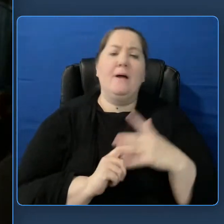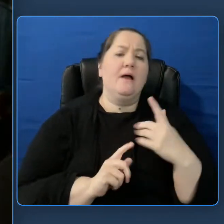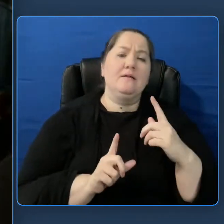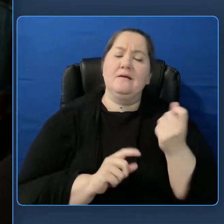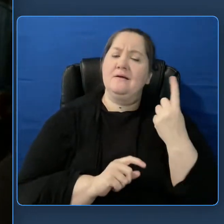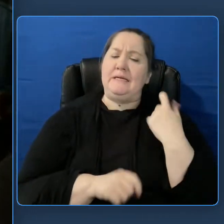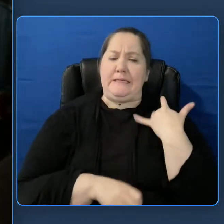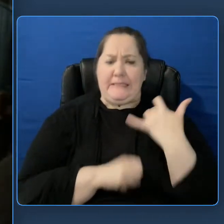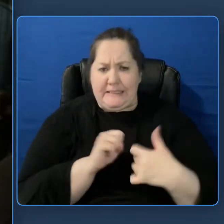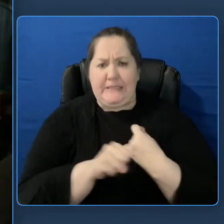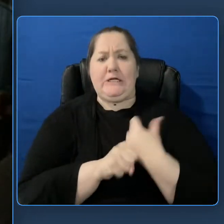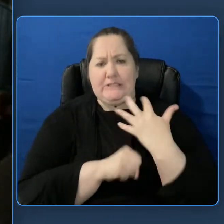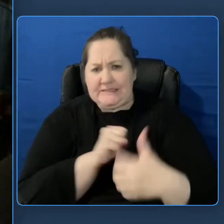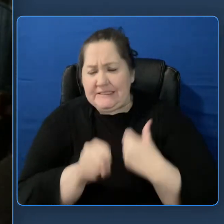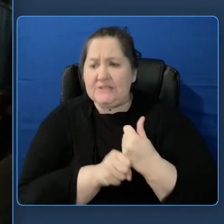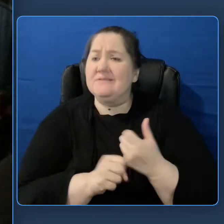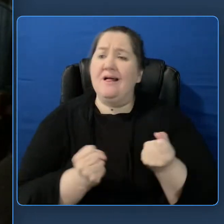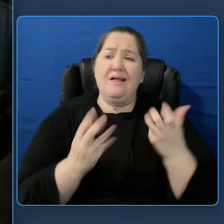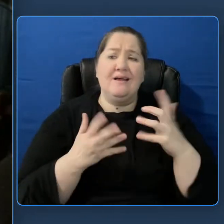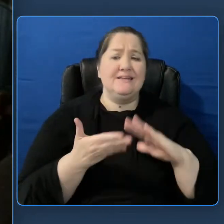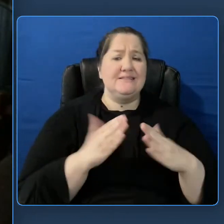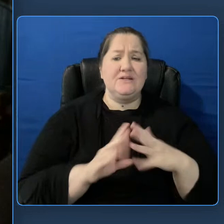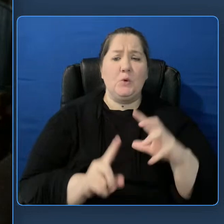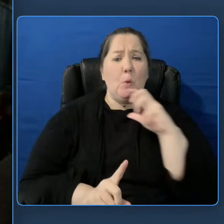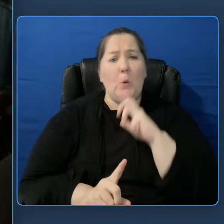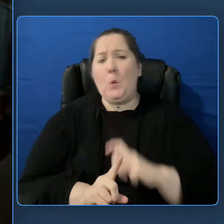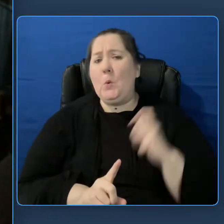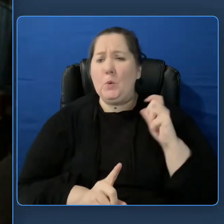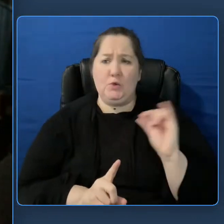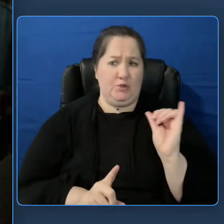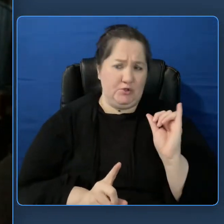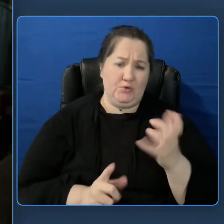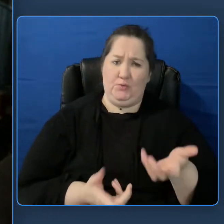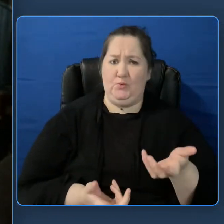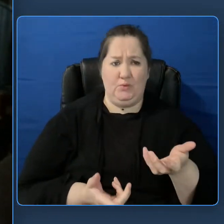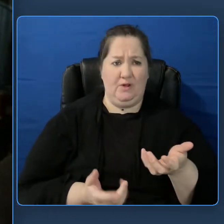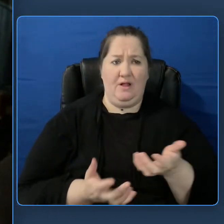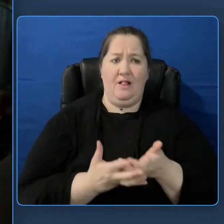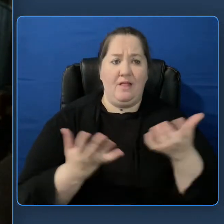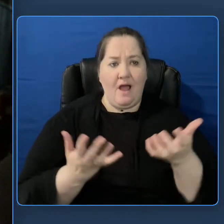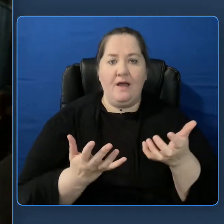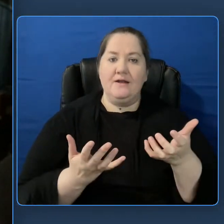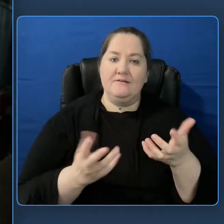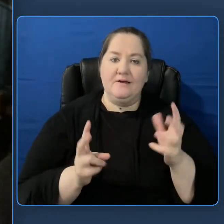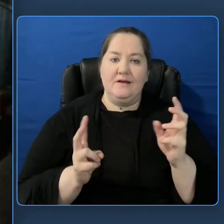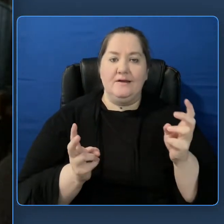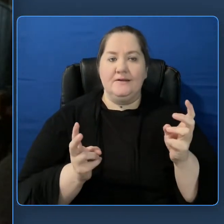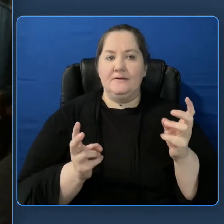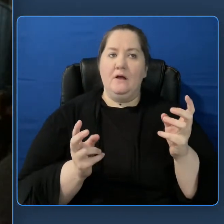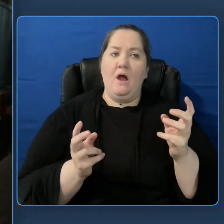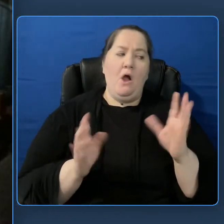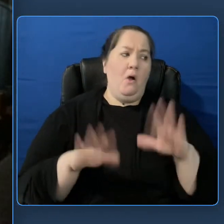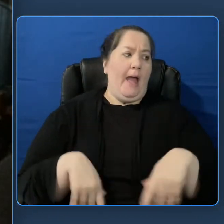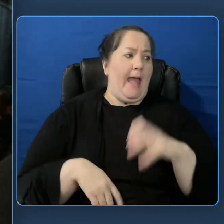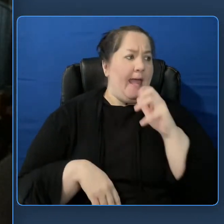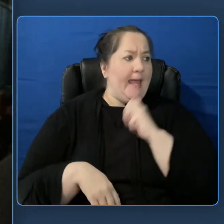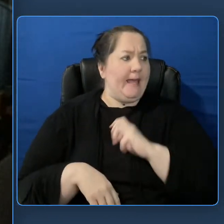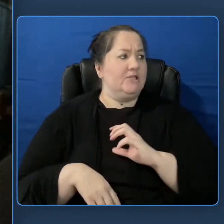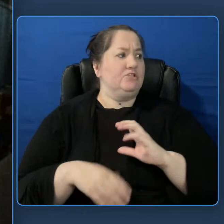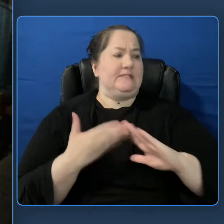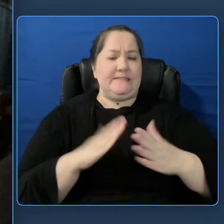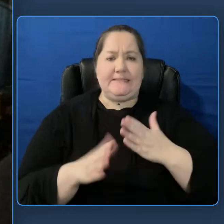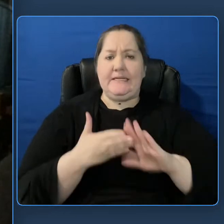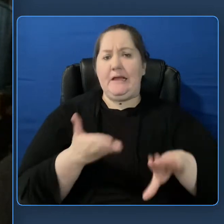years. And a lot of these cities are older, and there are a lot of things that they get godfathered out of because of the age of the